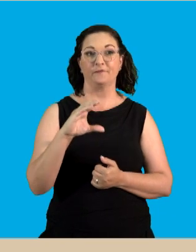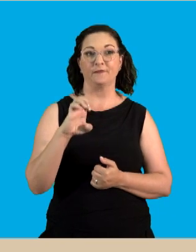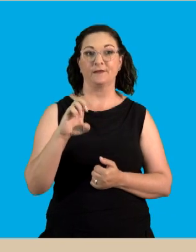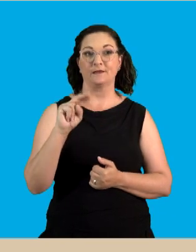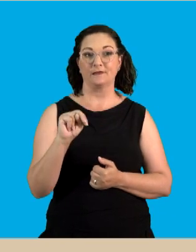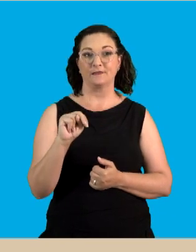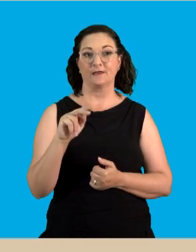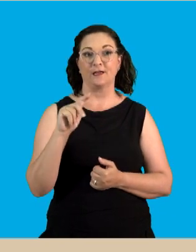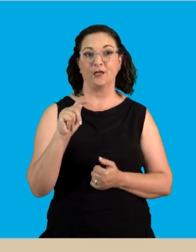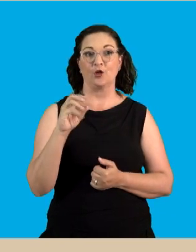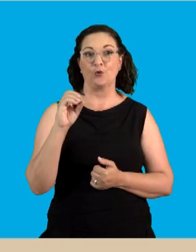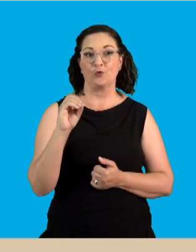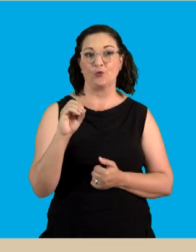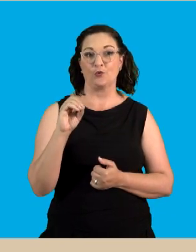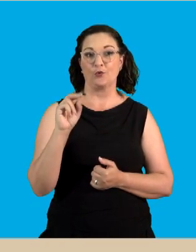Okay,